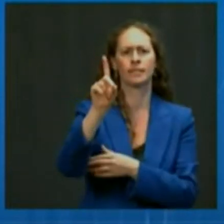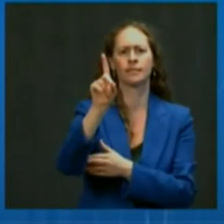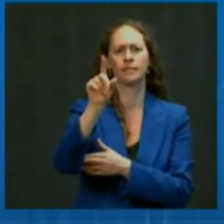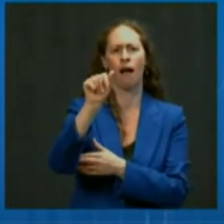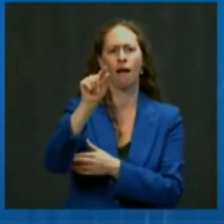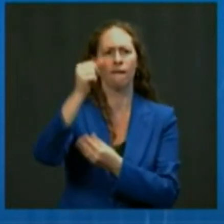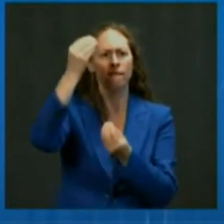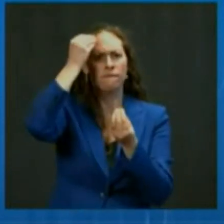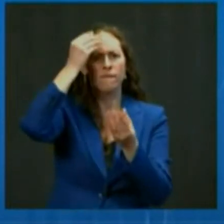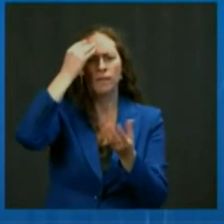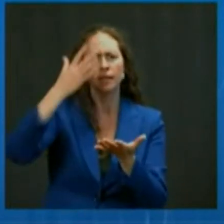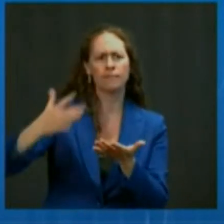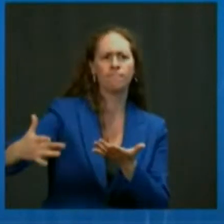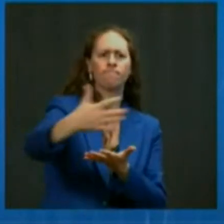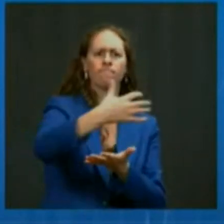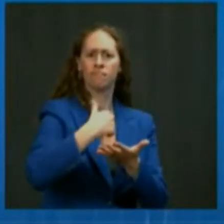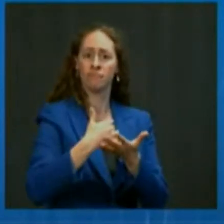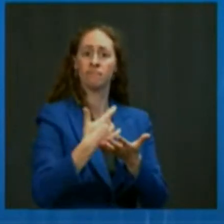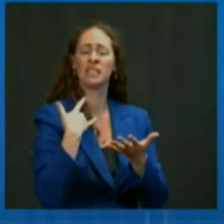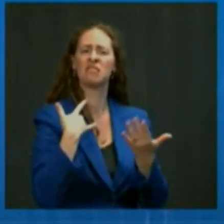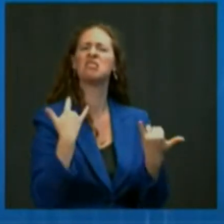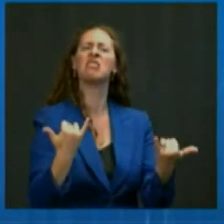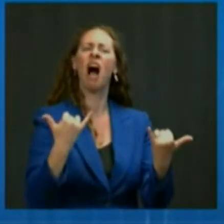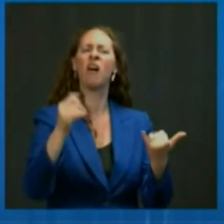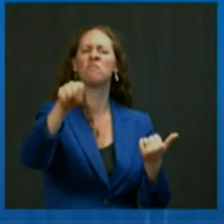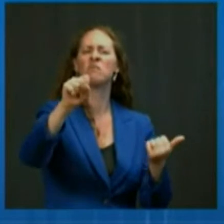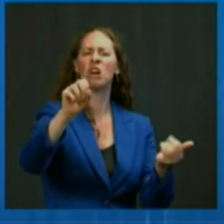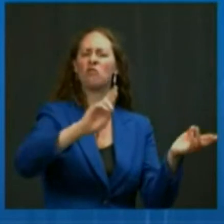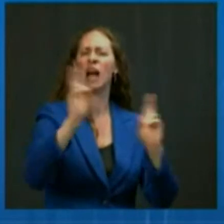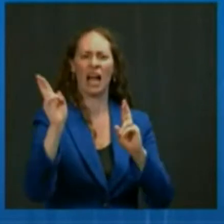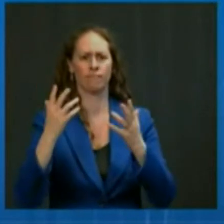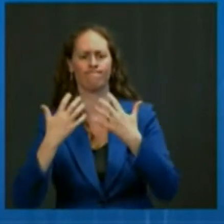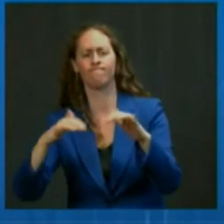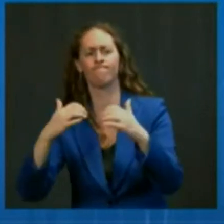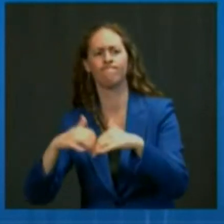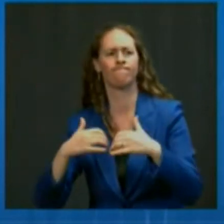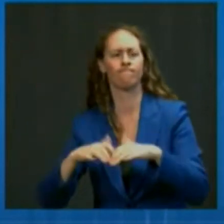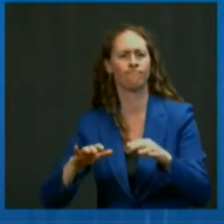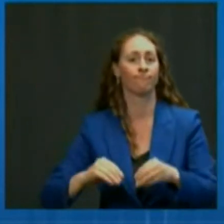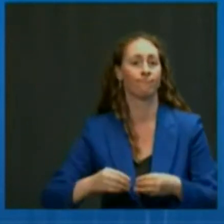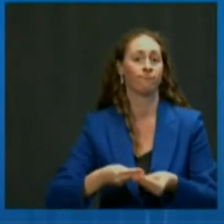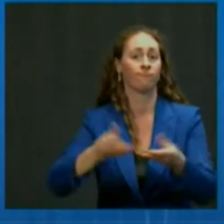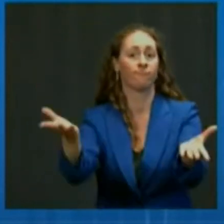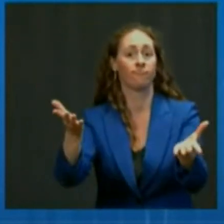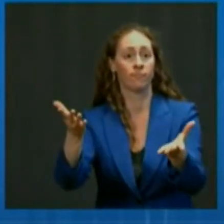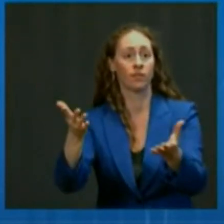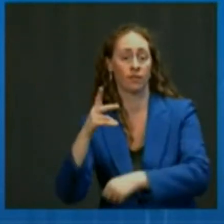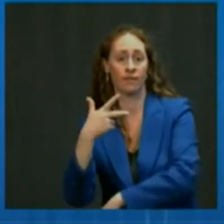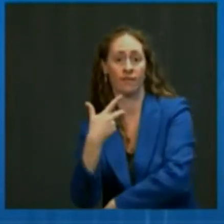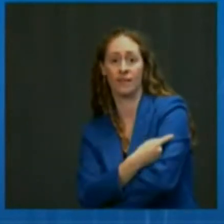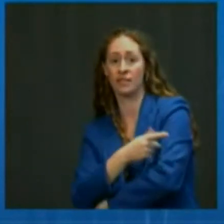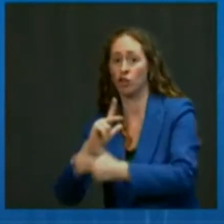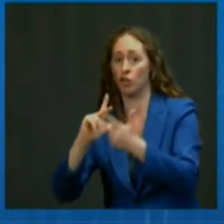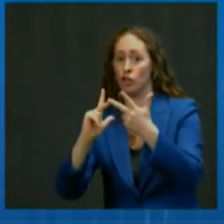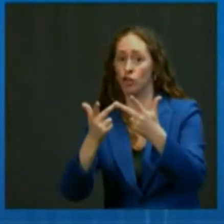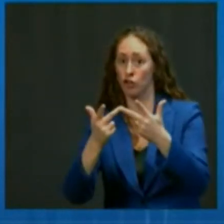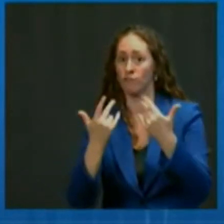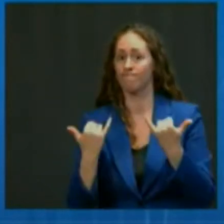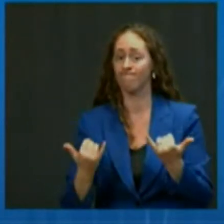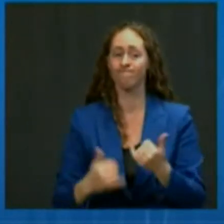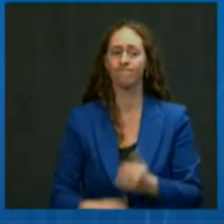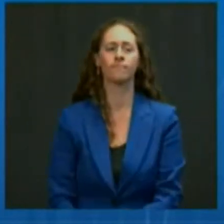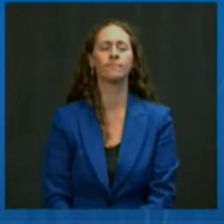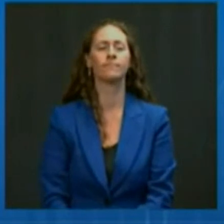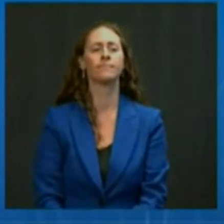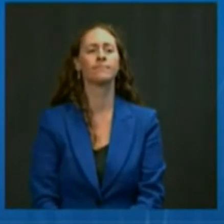time to lay out a plan for COVID-19 boosters is now. Recent data makes clear that protection